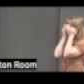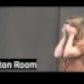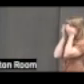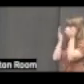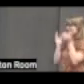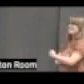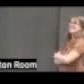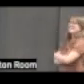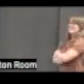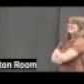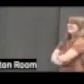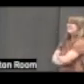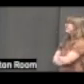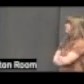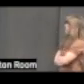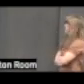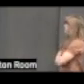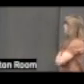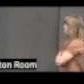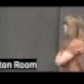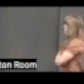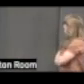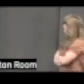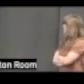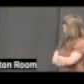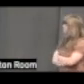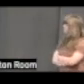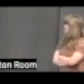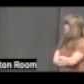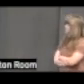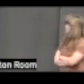Male correct, female correct, thrusting correct.